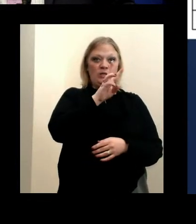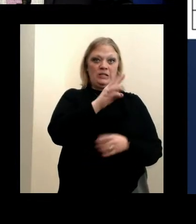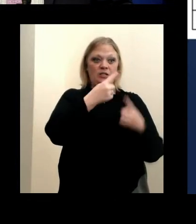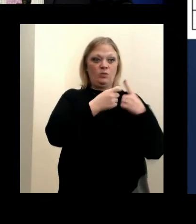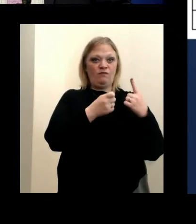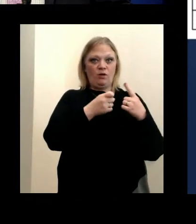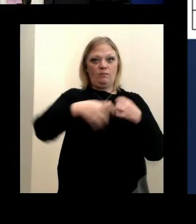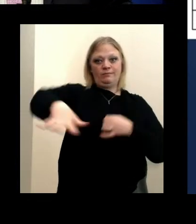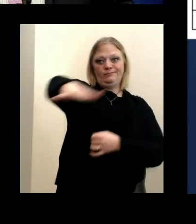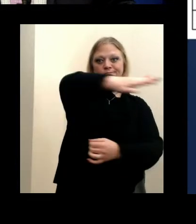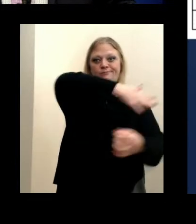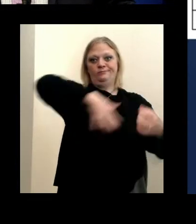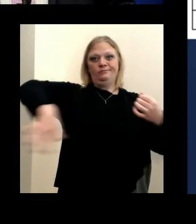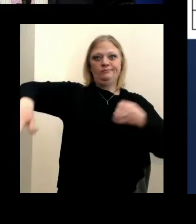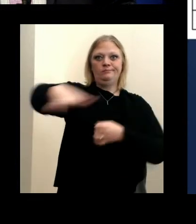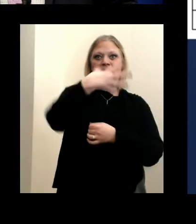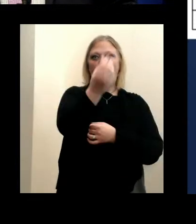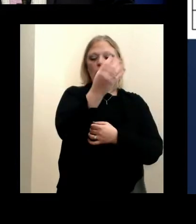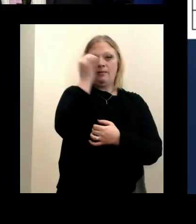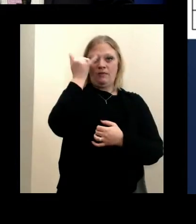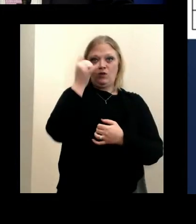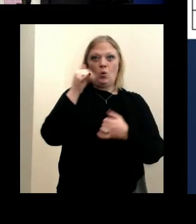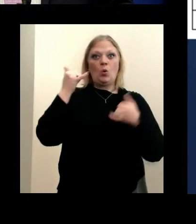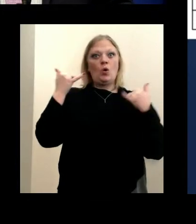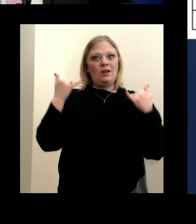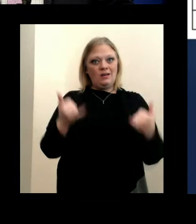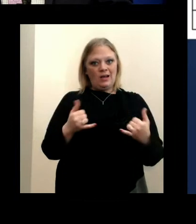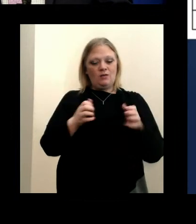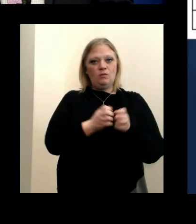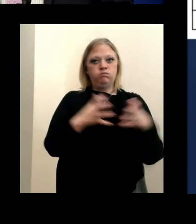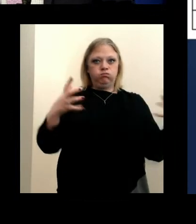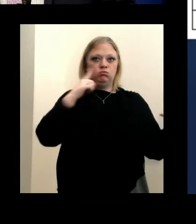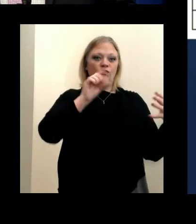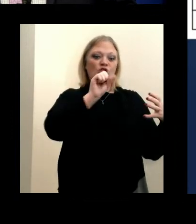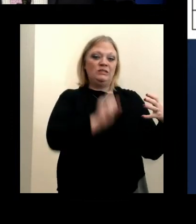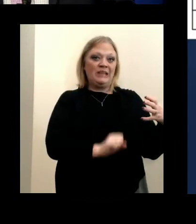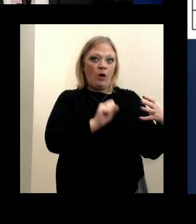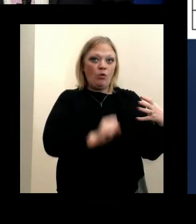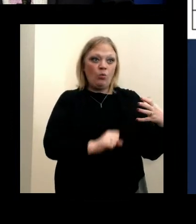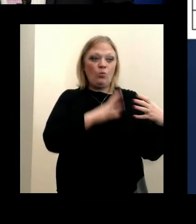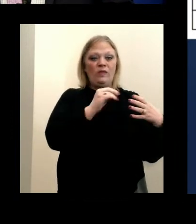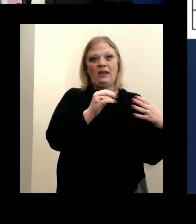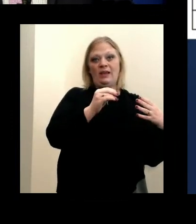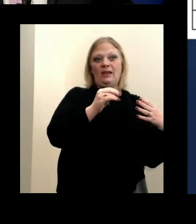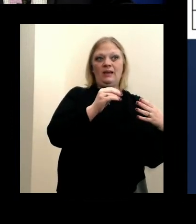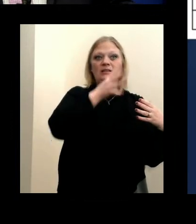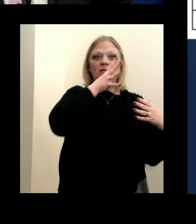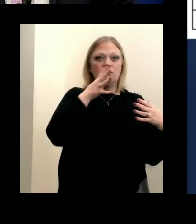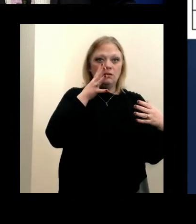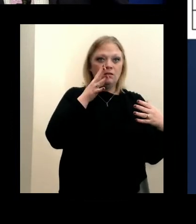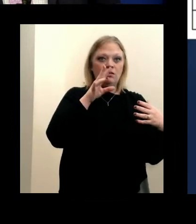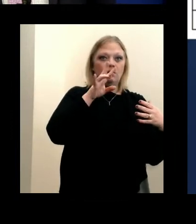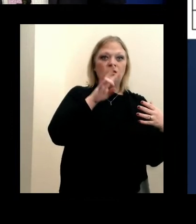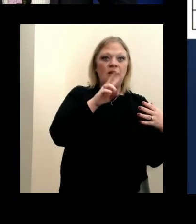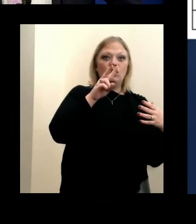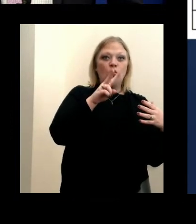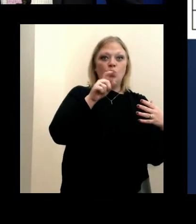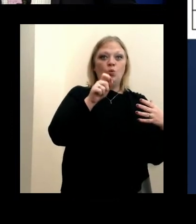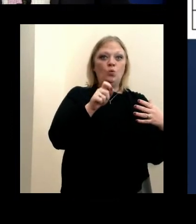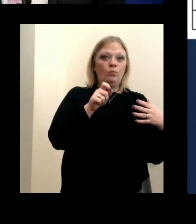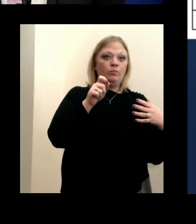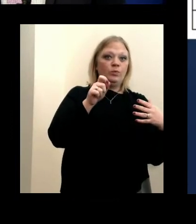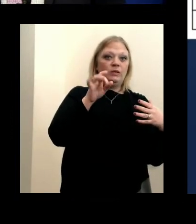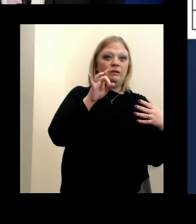surrounding areas. That has grown for the suburbs and the small cities. It's now 78.2% of all fatalities are